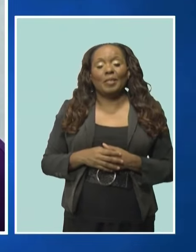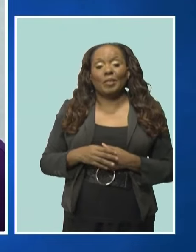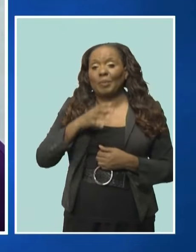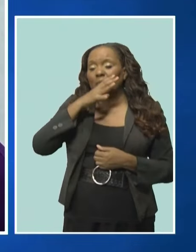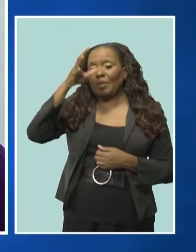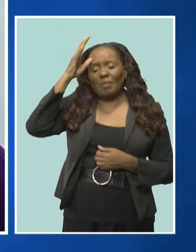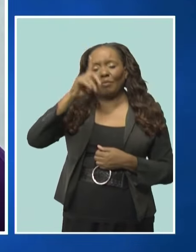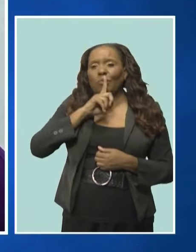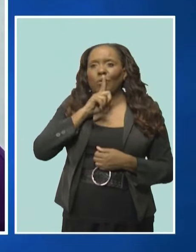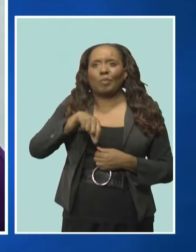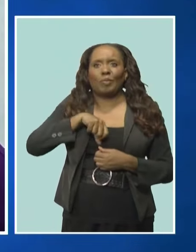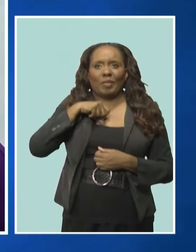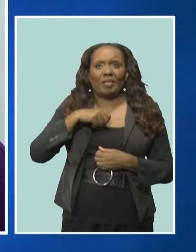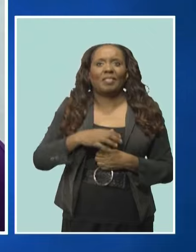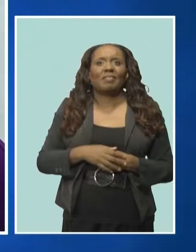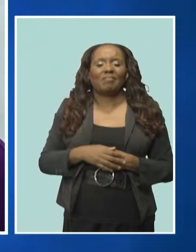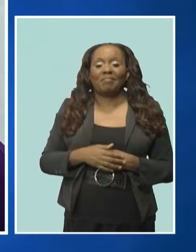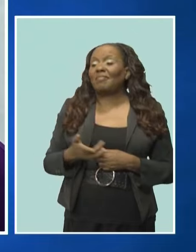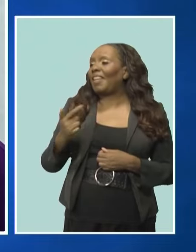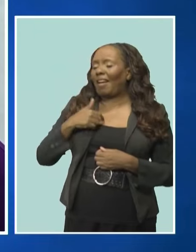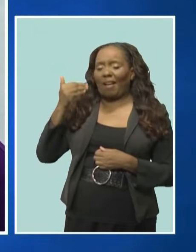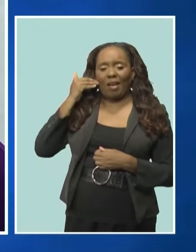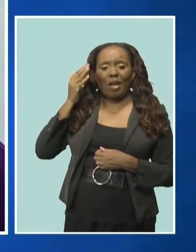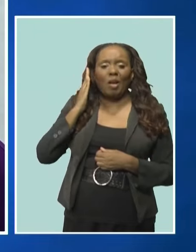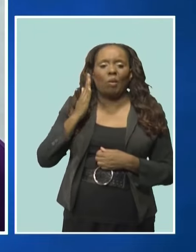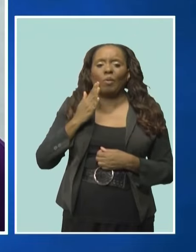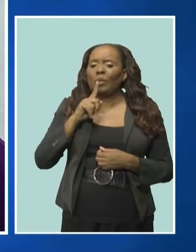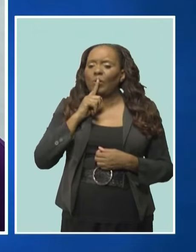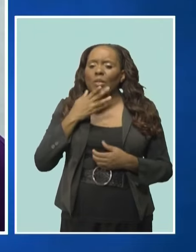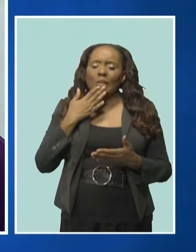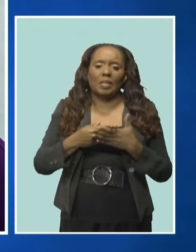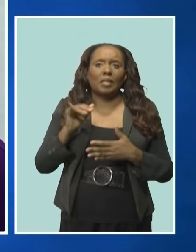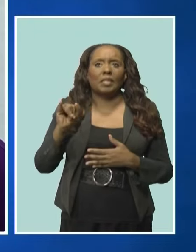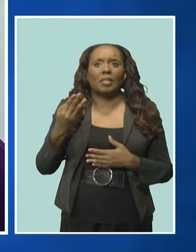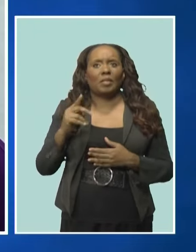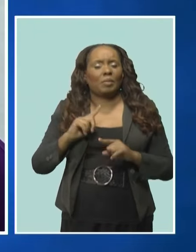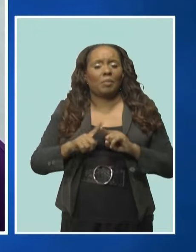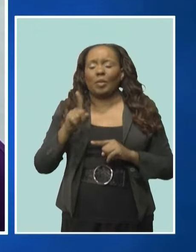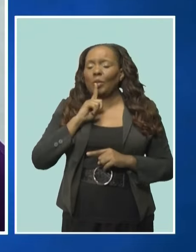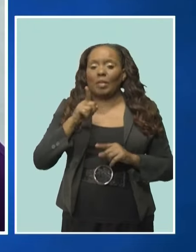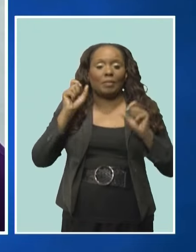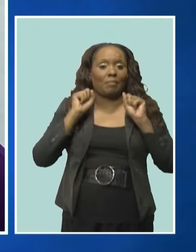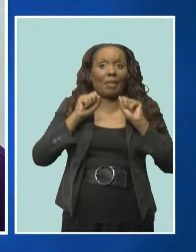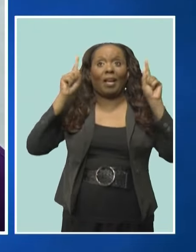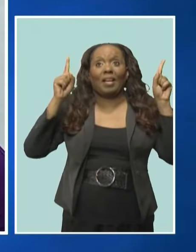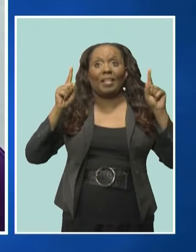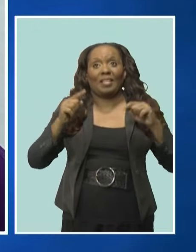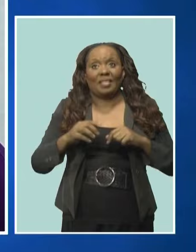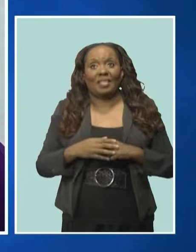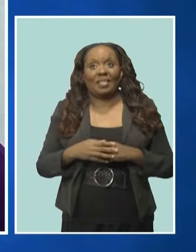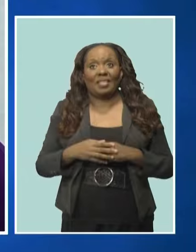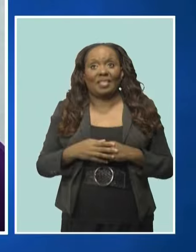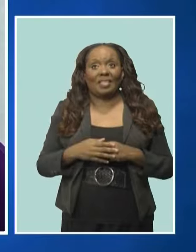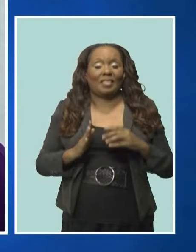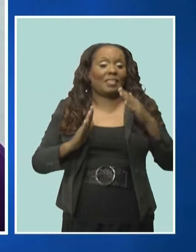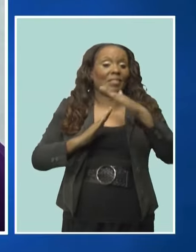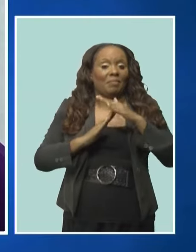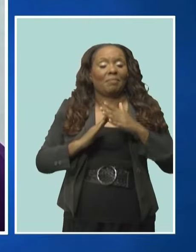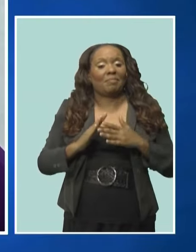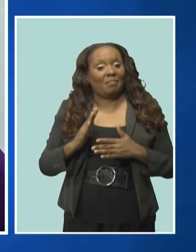more proud. Well, I knew he would do well, but I was surprised that it was top of the, tied with the girl top as